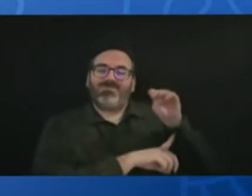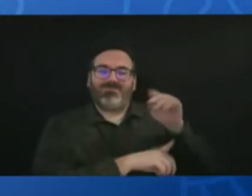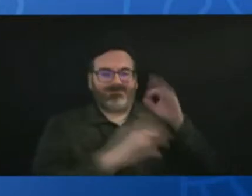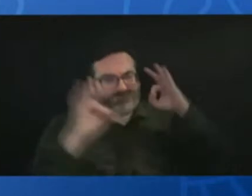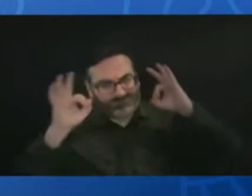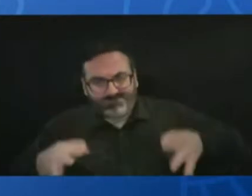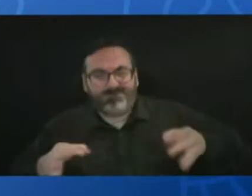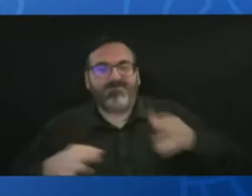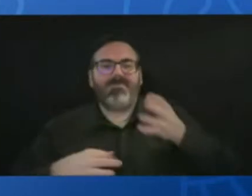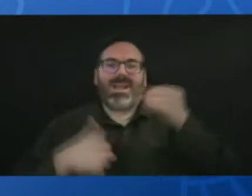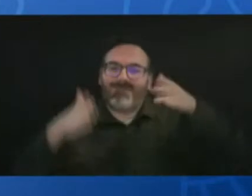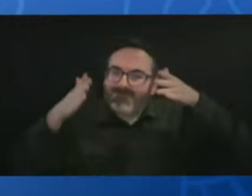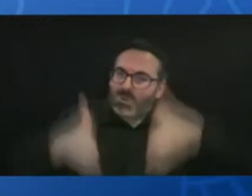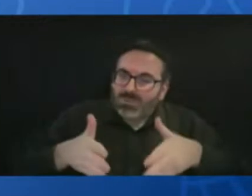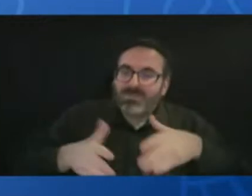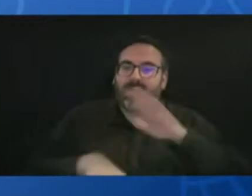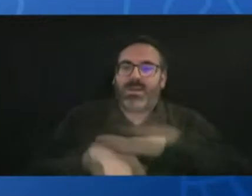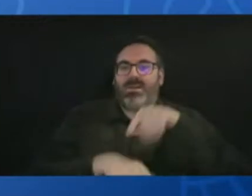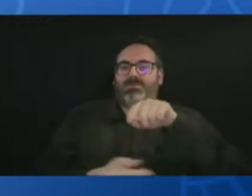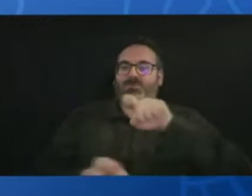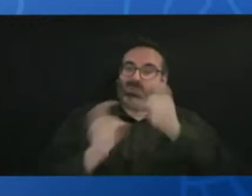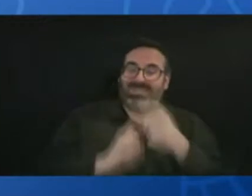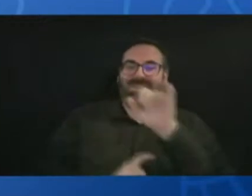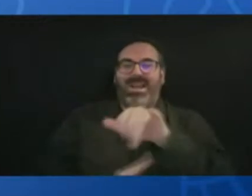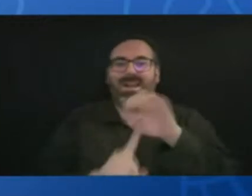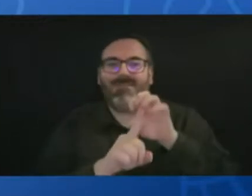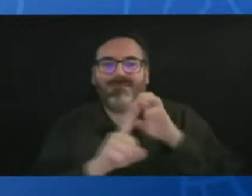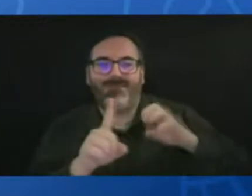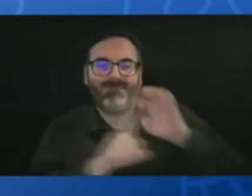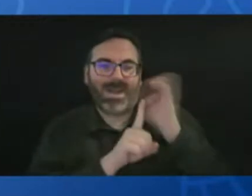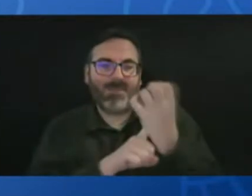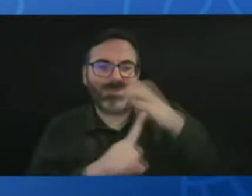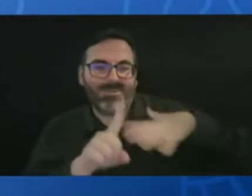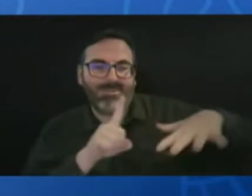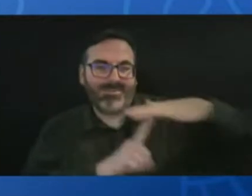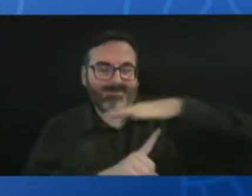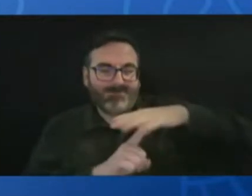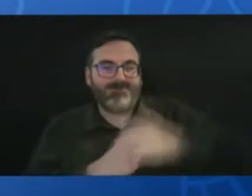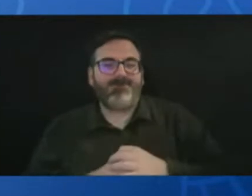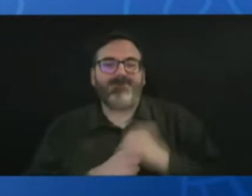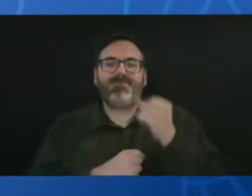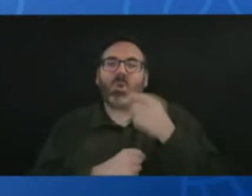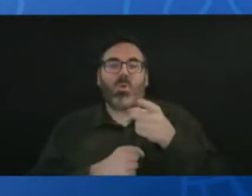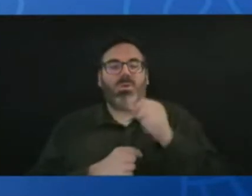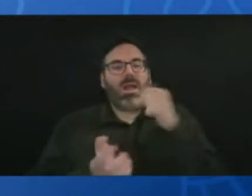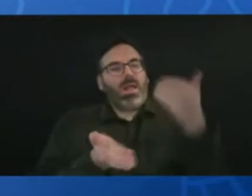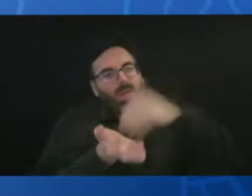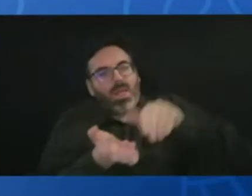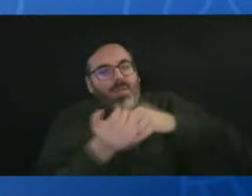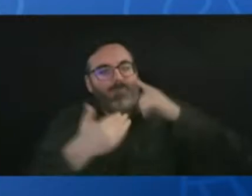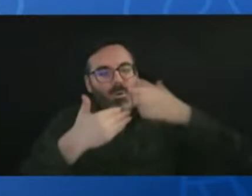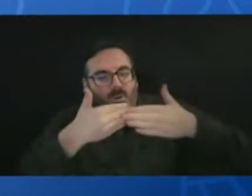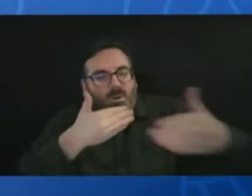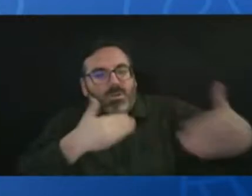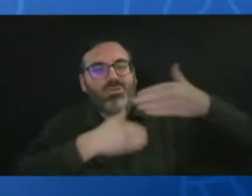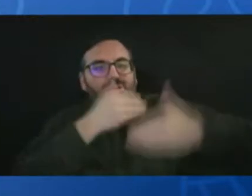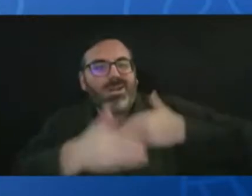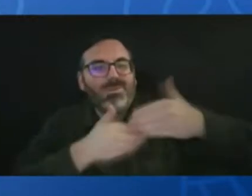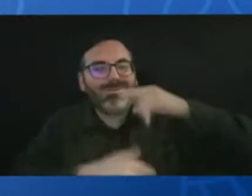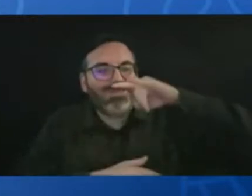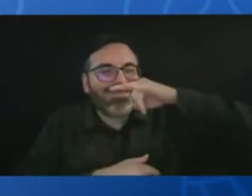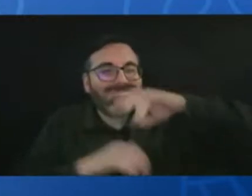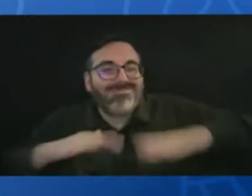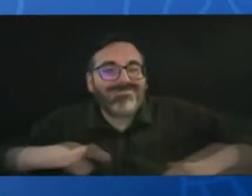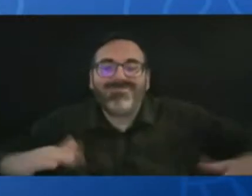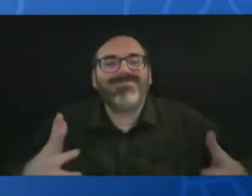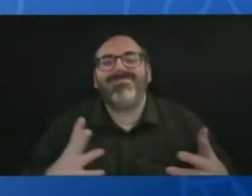environment so it doesn't repeat for every generation. There's a certain point where all of us in this room will be gone from this planet. And your children,